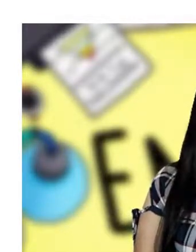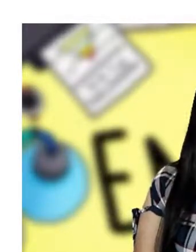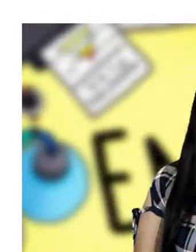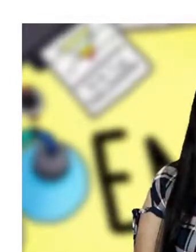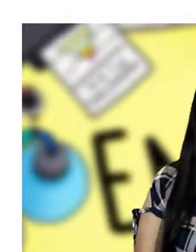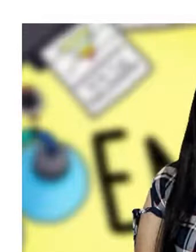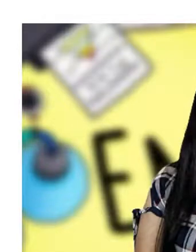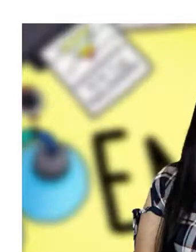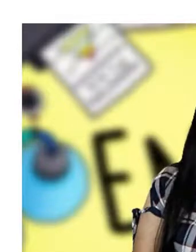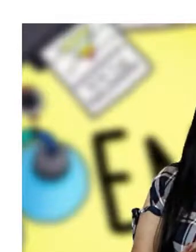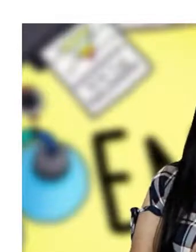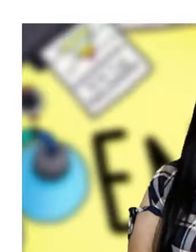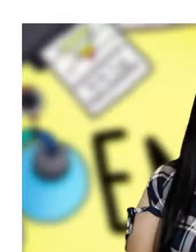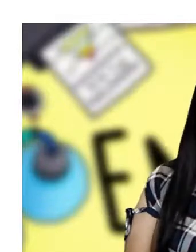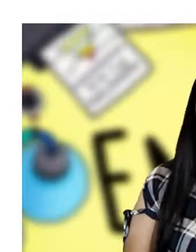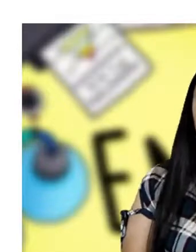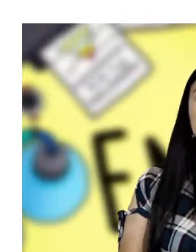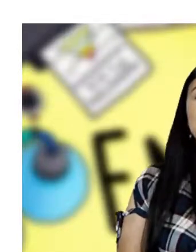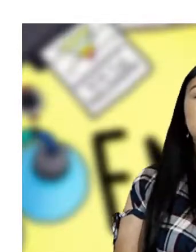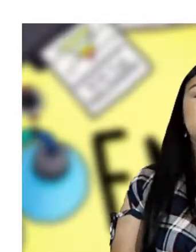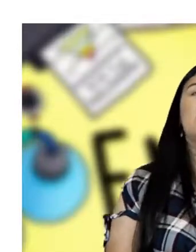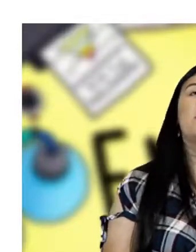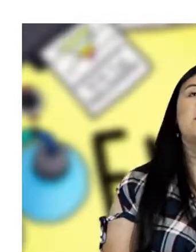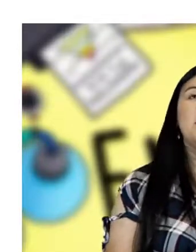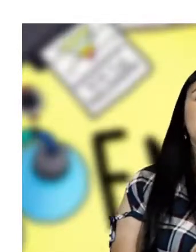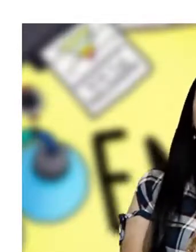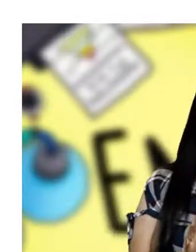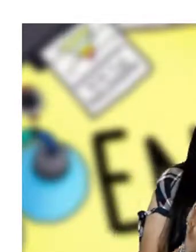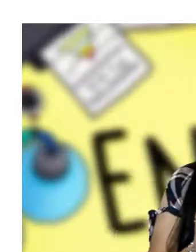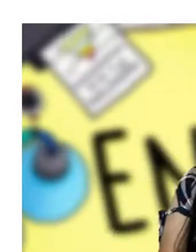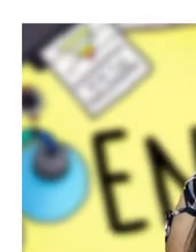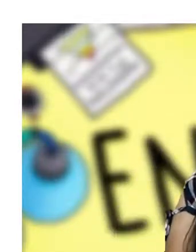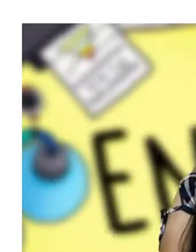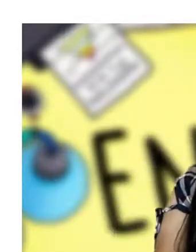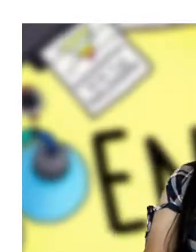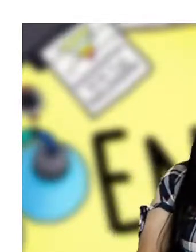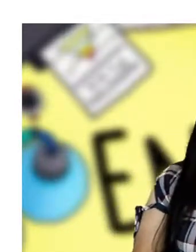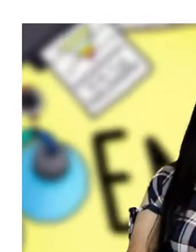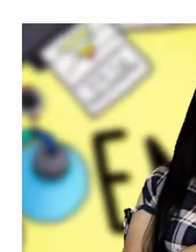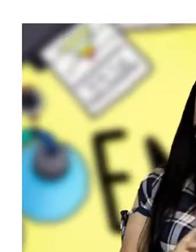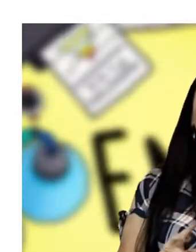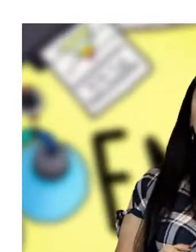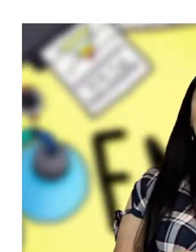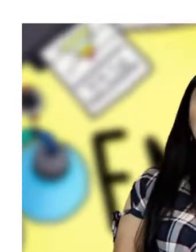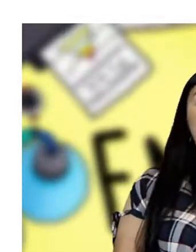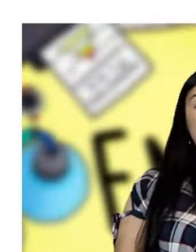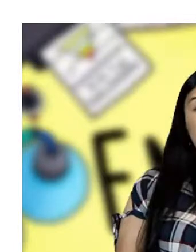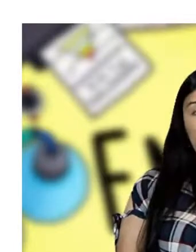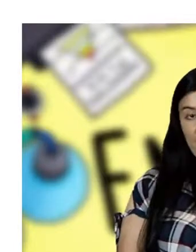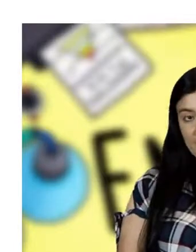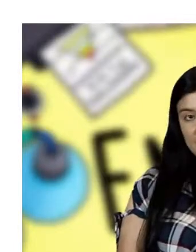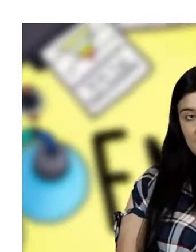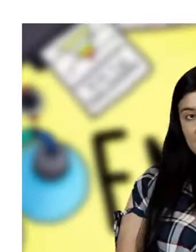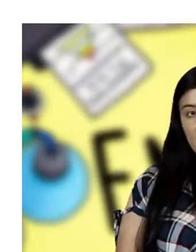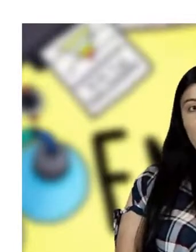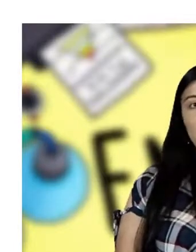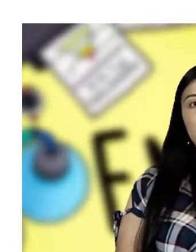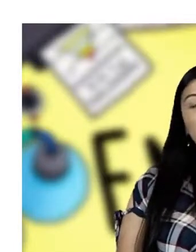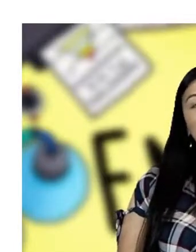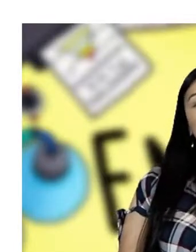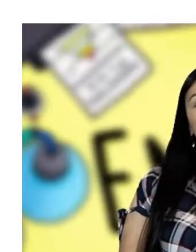the correct answers to the activities. So remember that in this master class, we learned 3